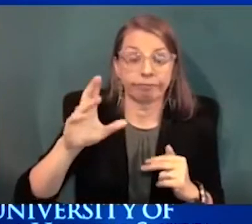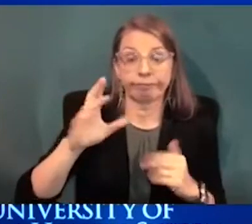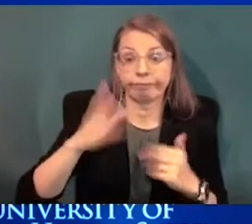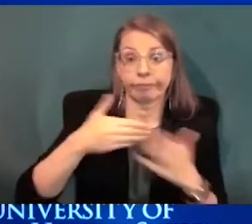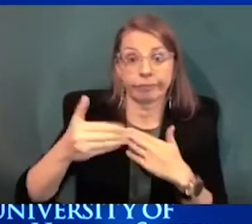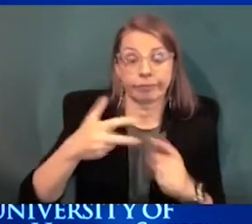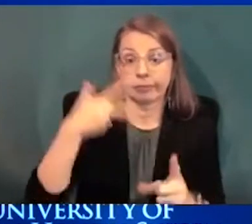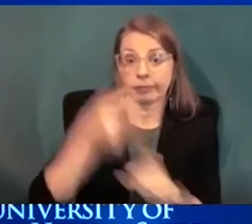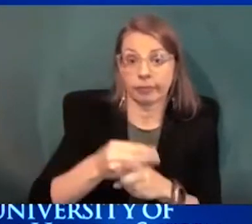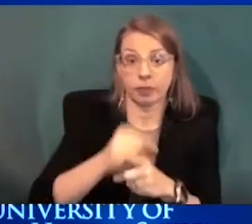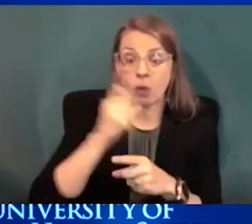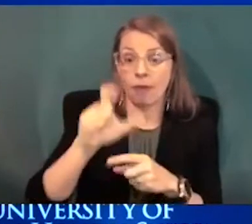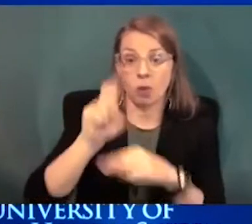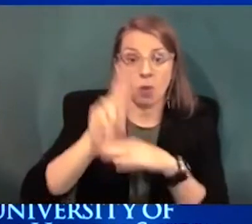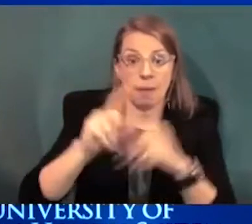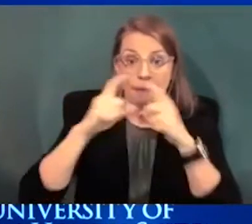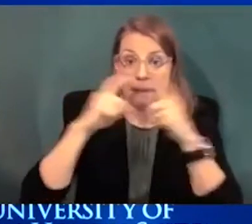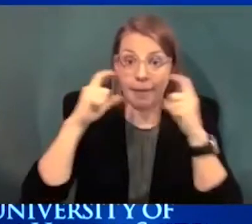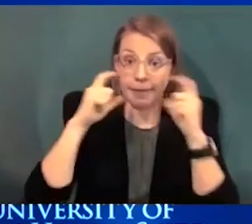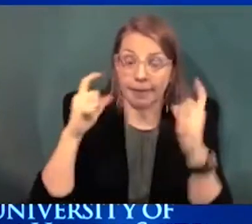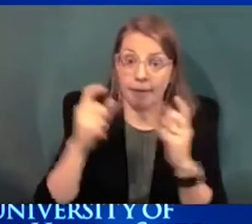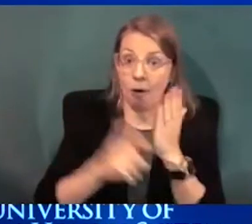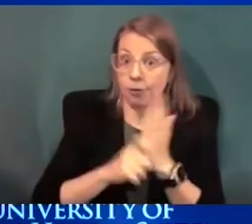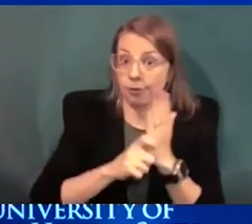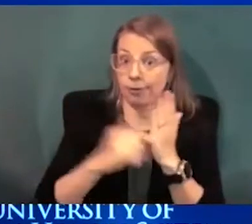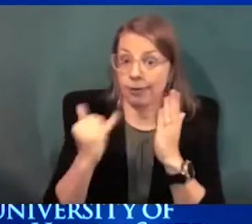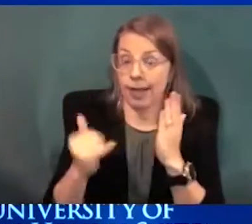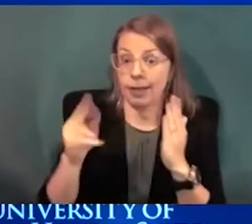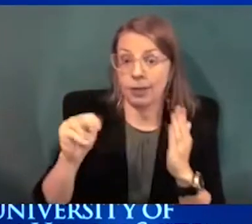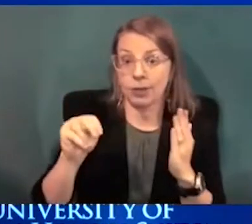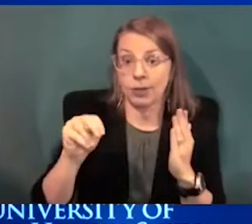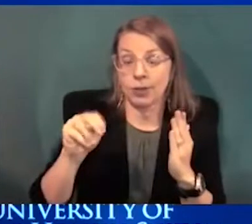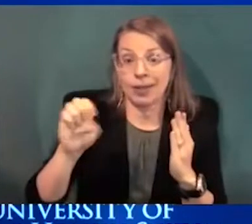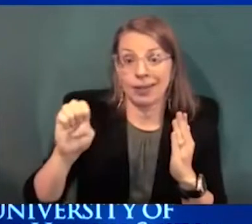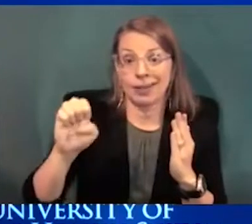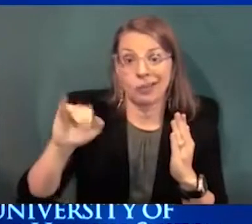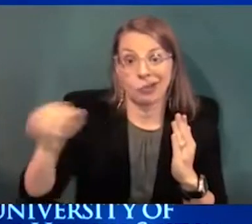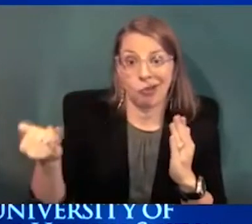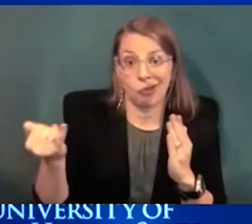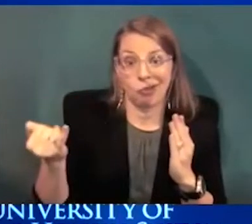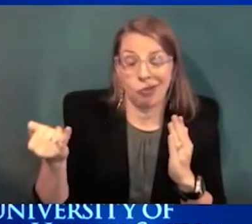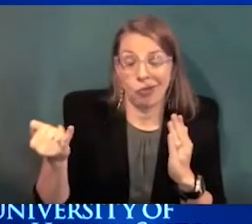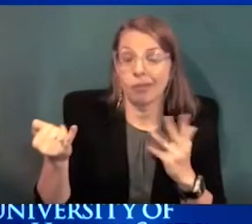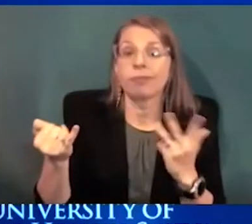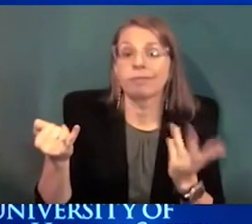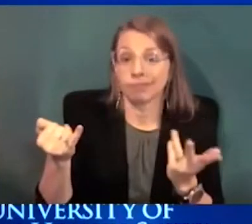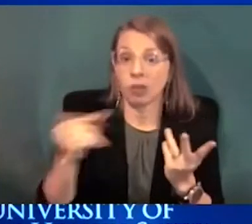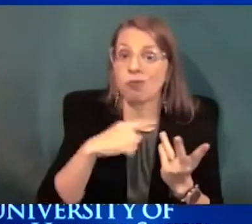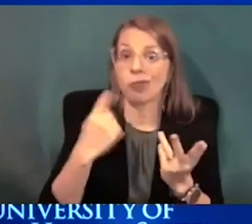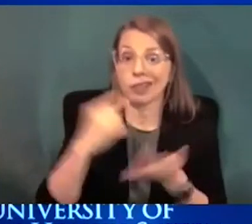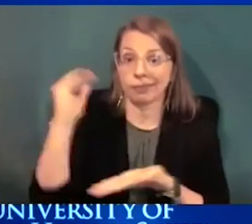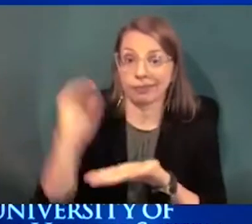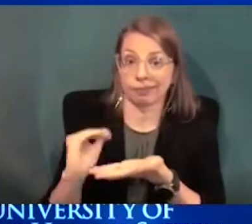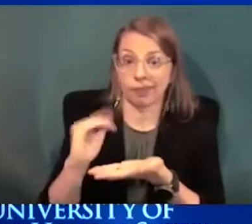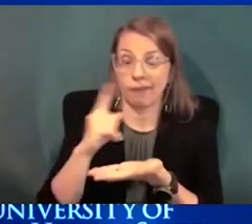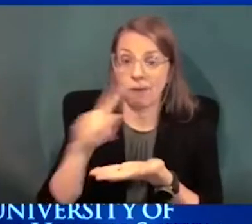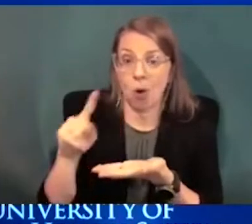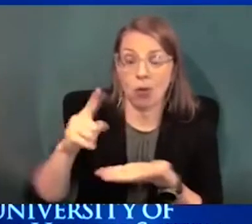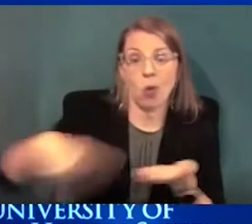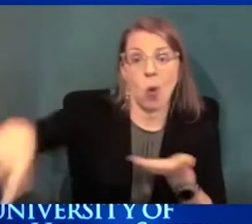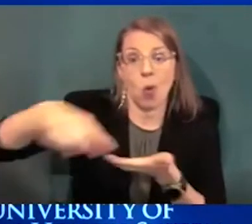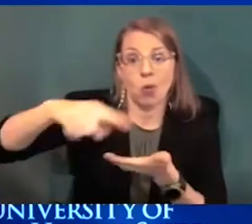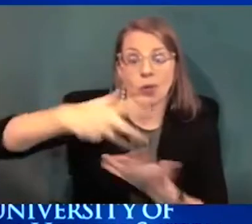mask. There's an article today in the New England Journal of Medicine that talked about there is a risk reduction to those around if the person